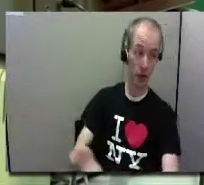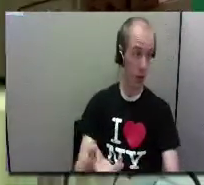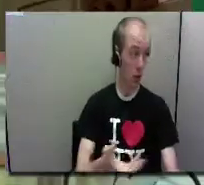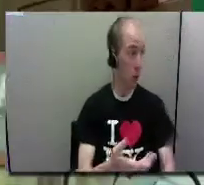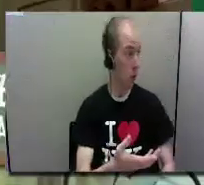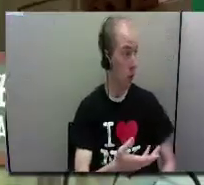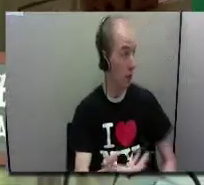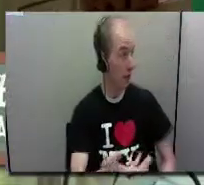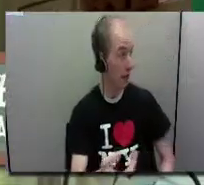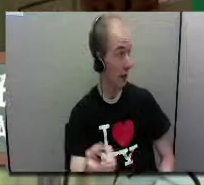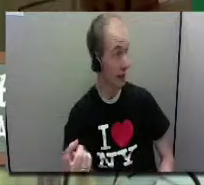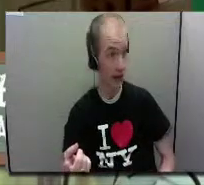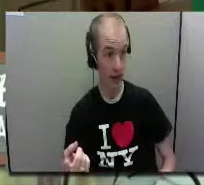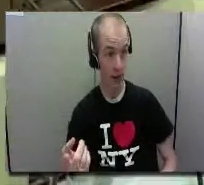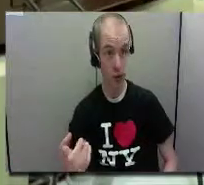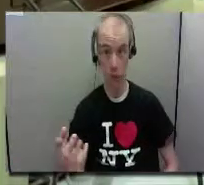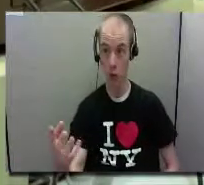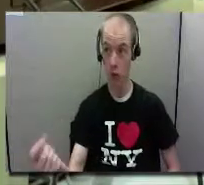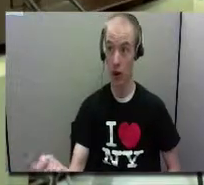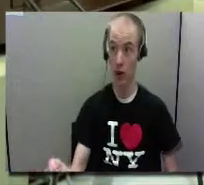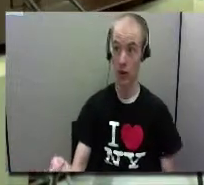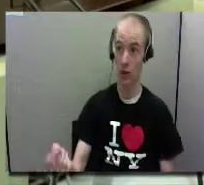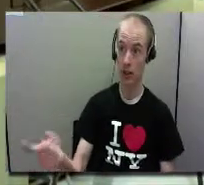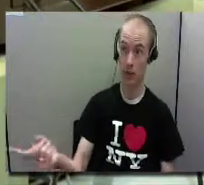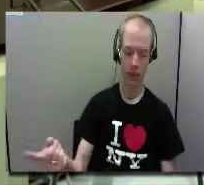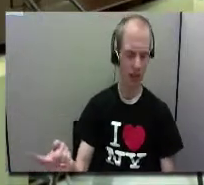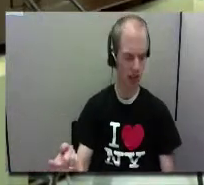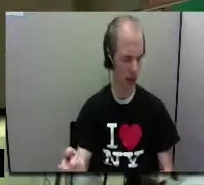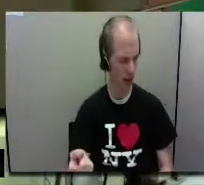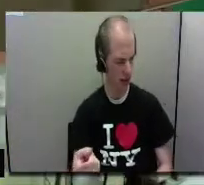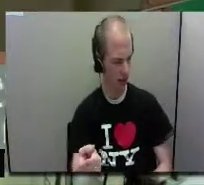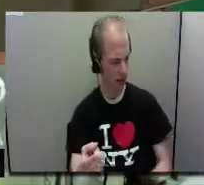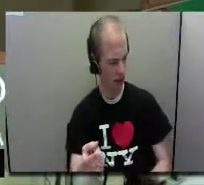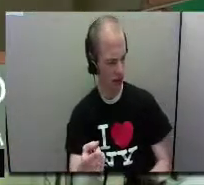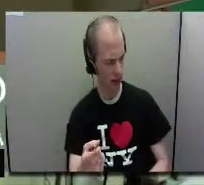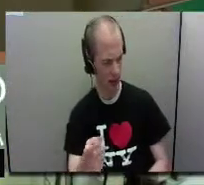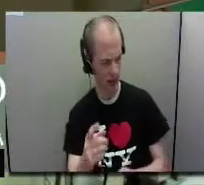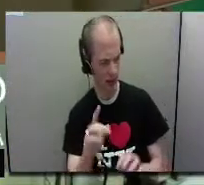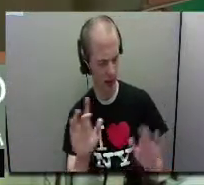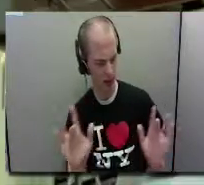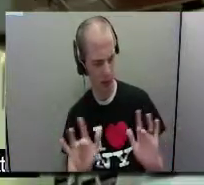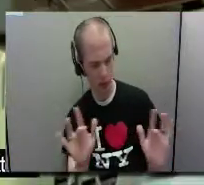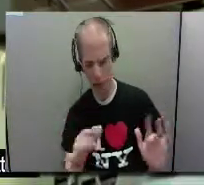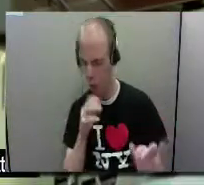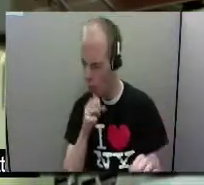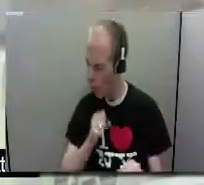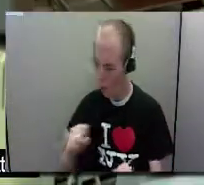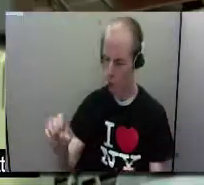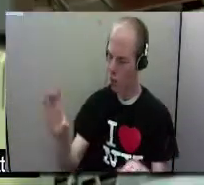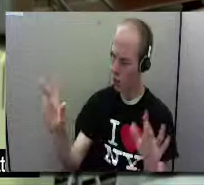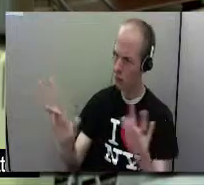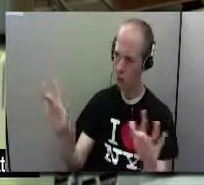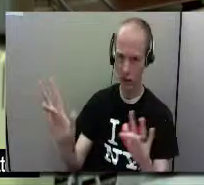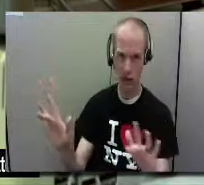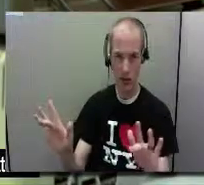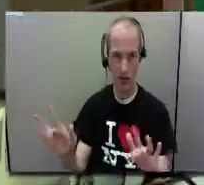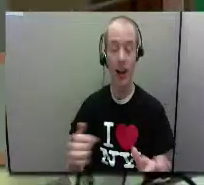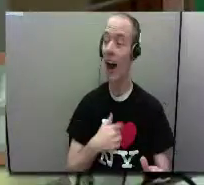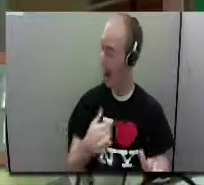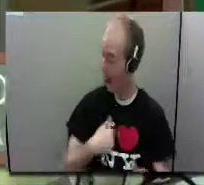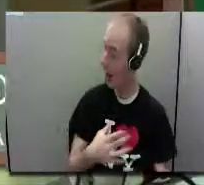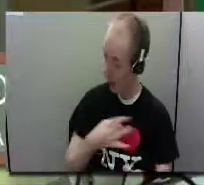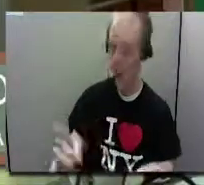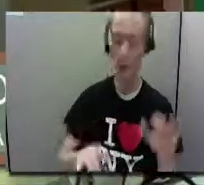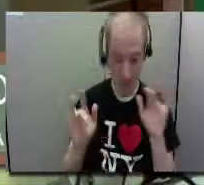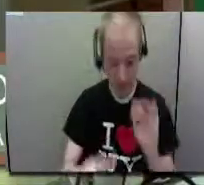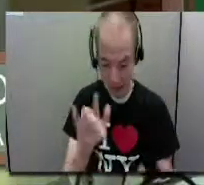is this? What is that? A computer? Oh, it's an old computer. It looks cool. I like pressing buttons.